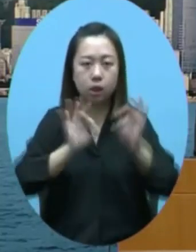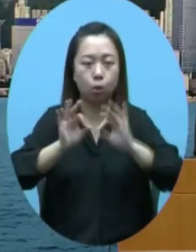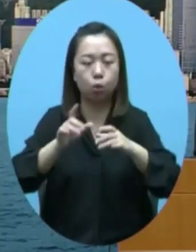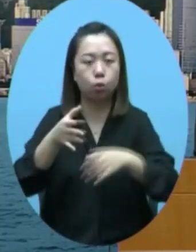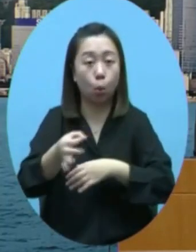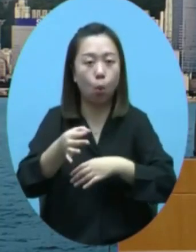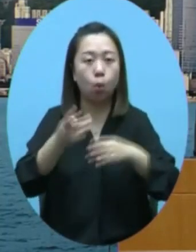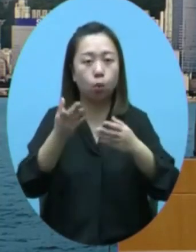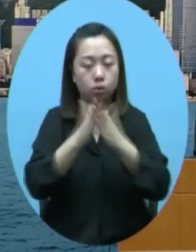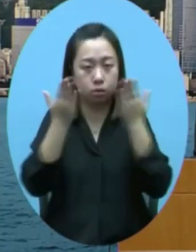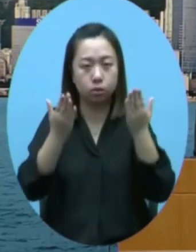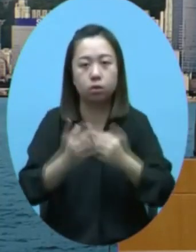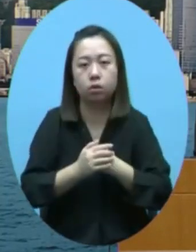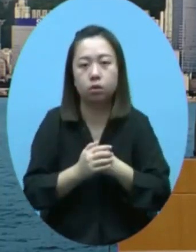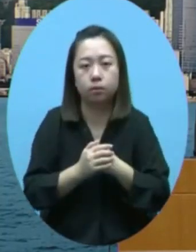diarrhea. From Singtao,